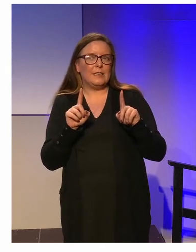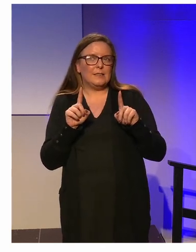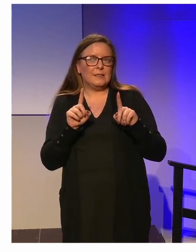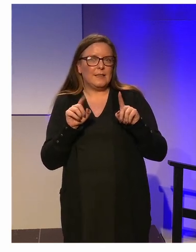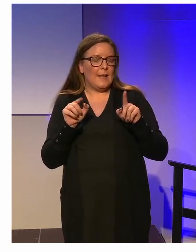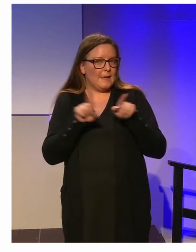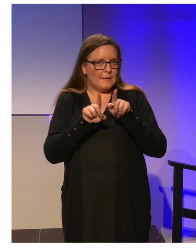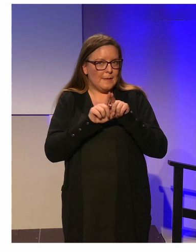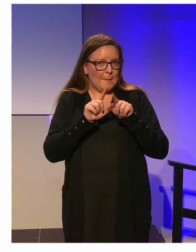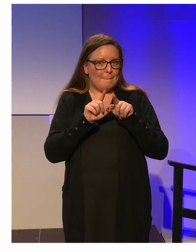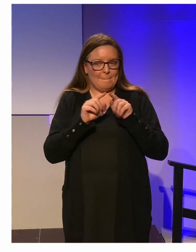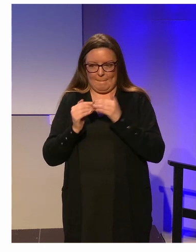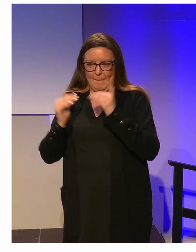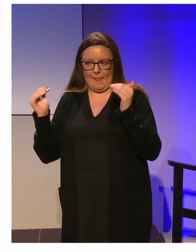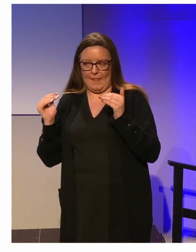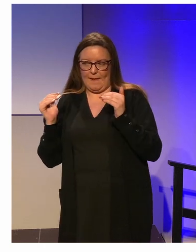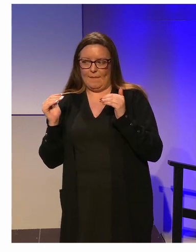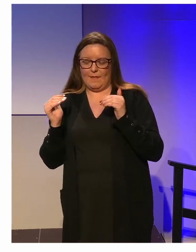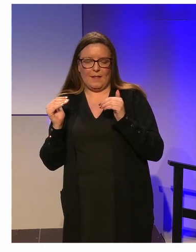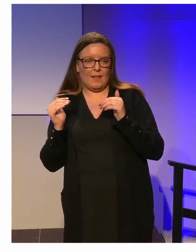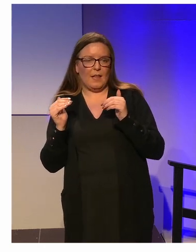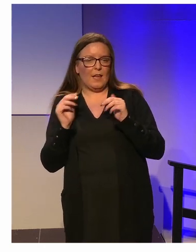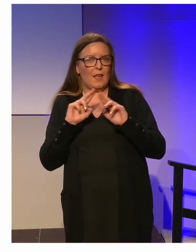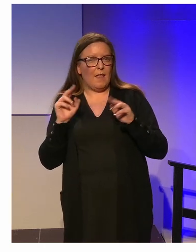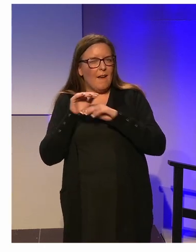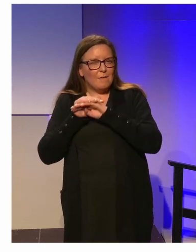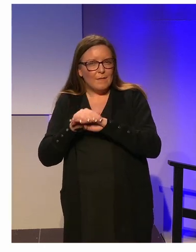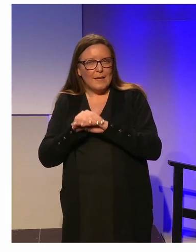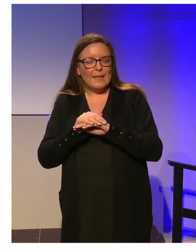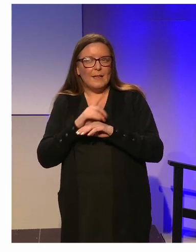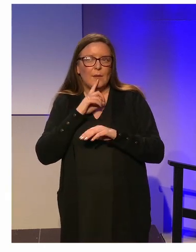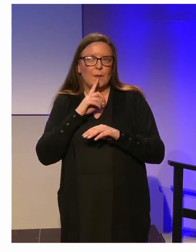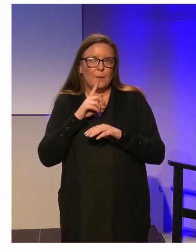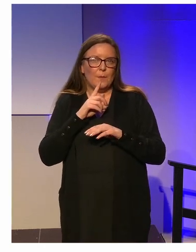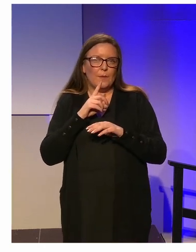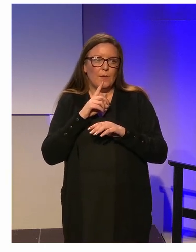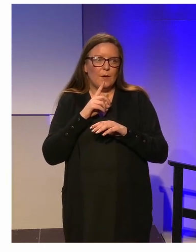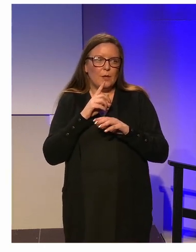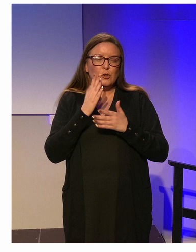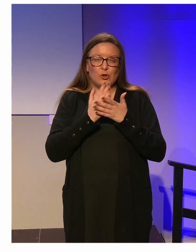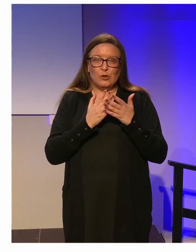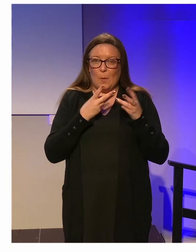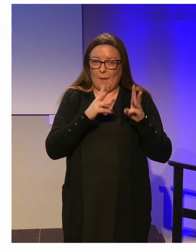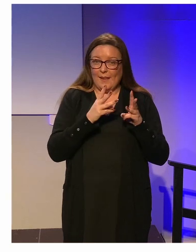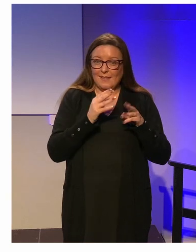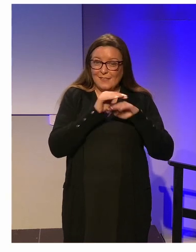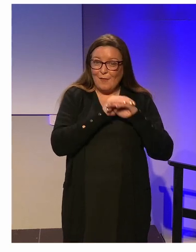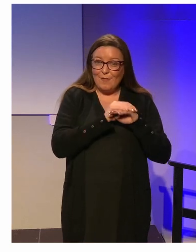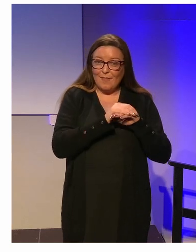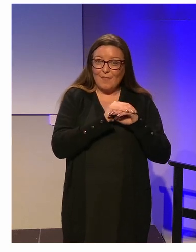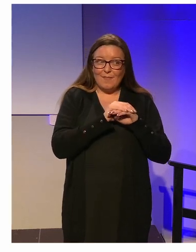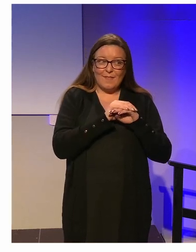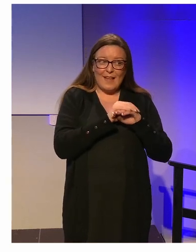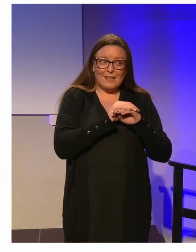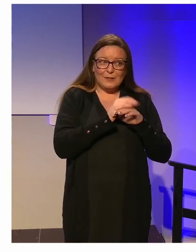same level. Like all the years are kind of, they're not friendly, but they're not. But then I suppose in some ways they are friendly with each other,